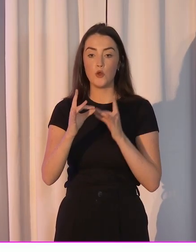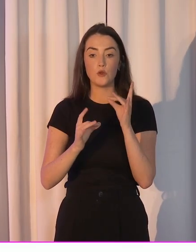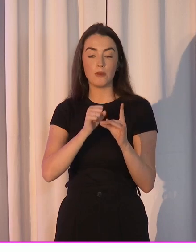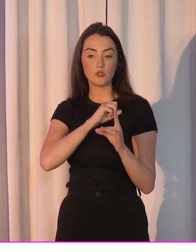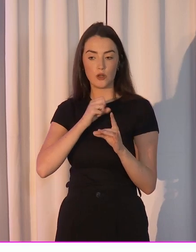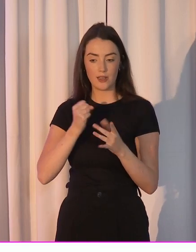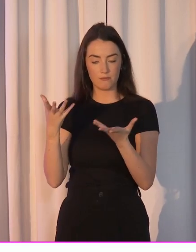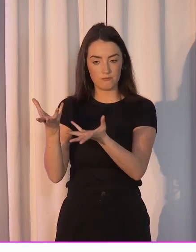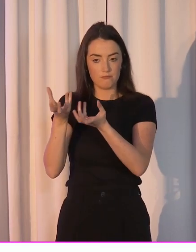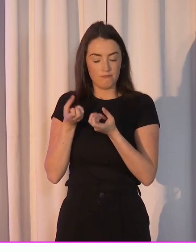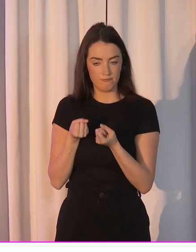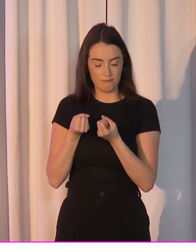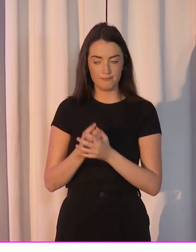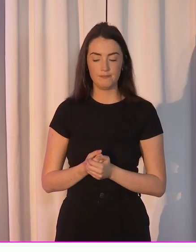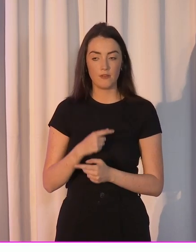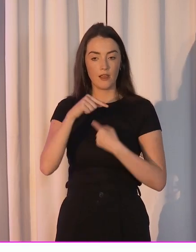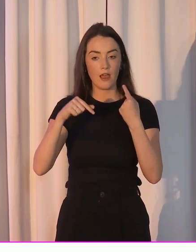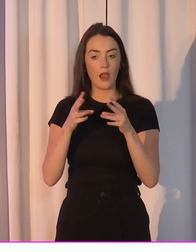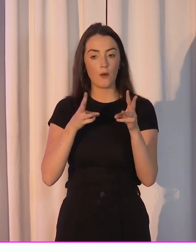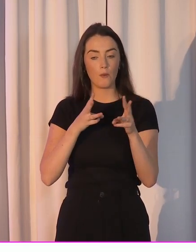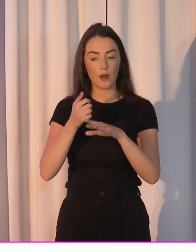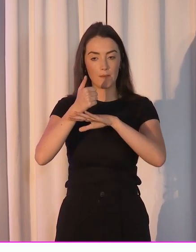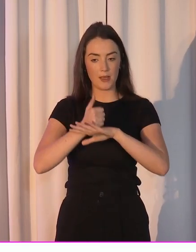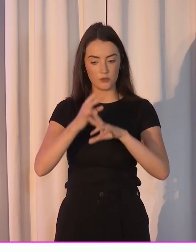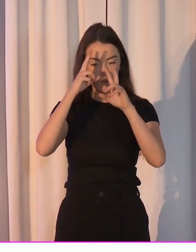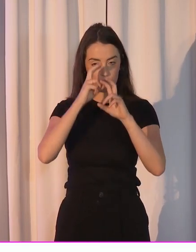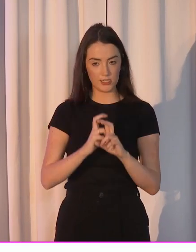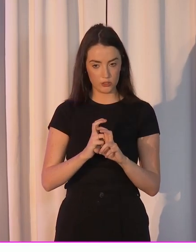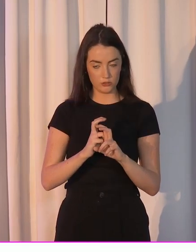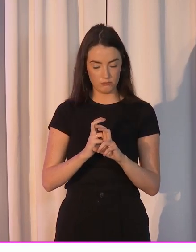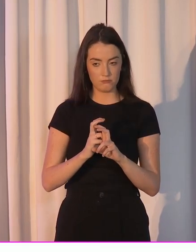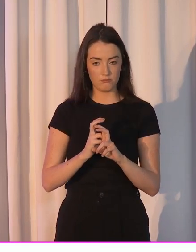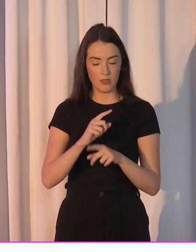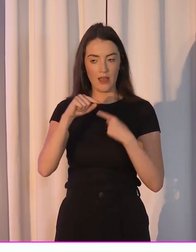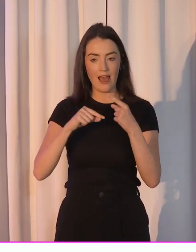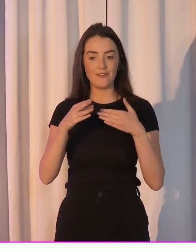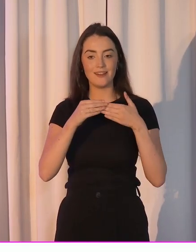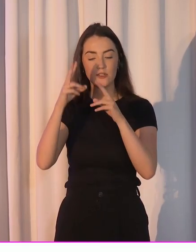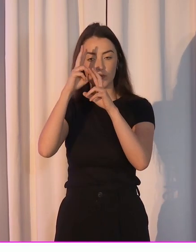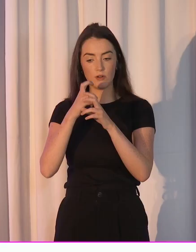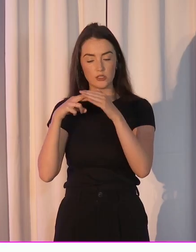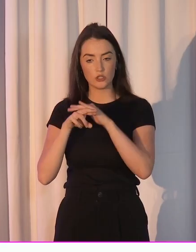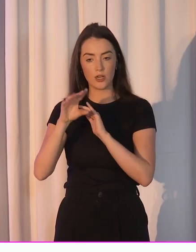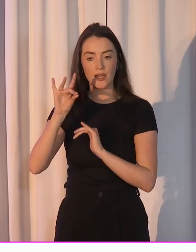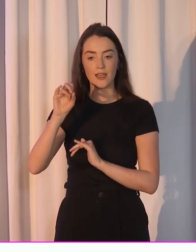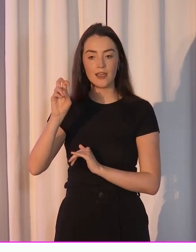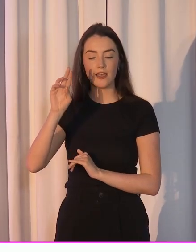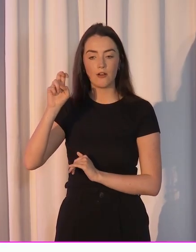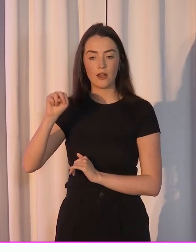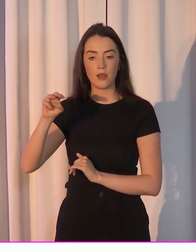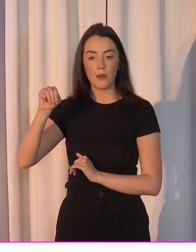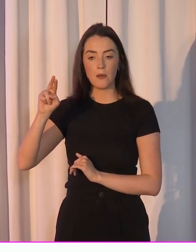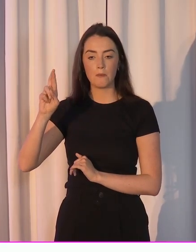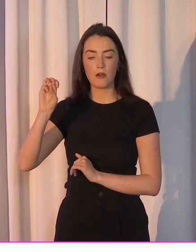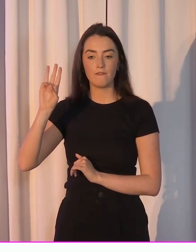and safety. Our work is based on research-driven improvements. We have a lead researcher, Dr. Ciara Murphy, and we also have a